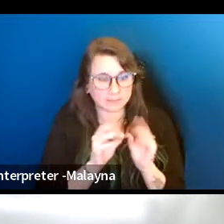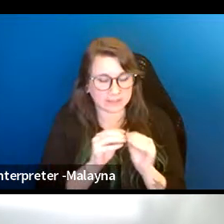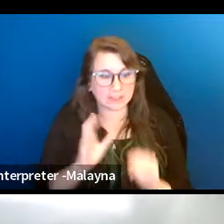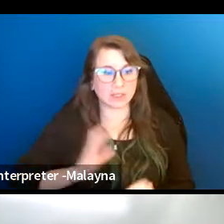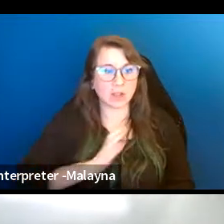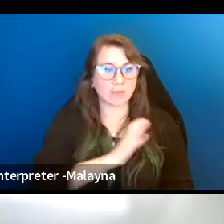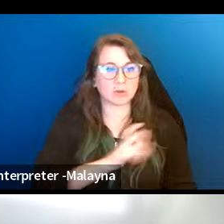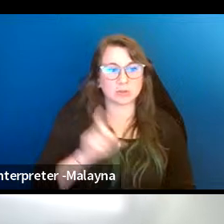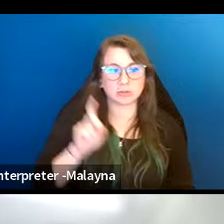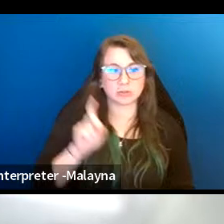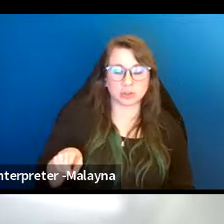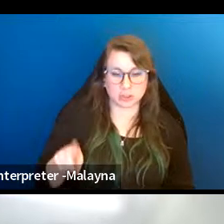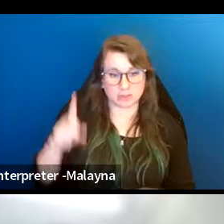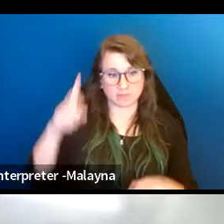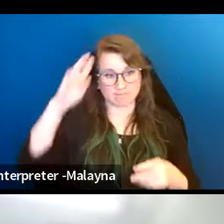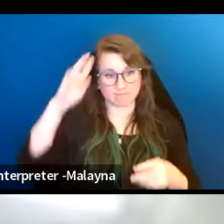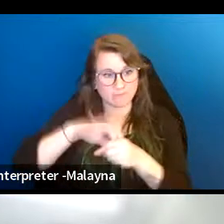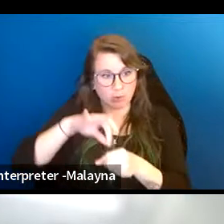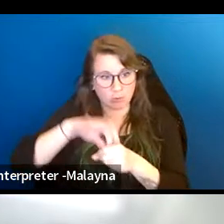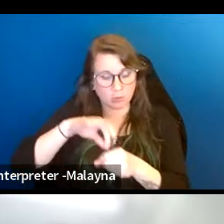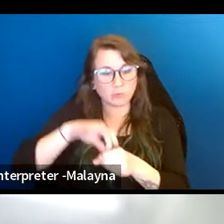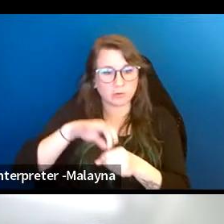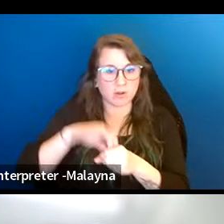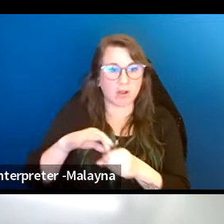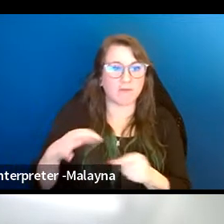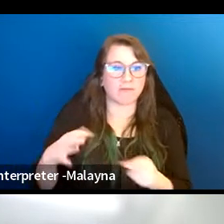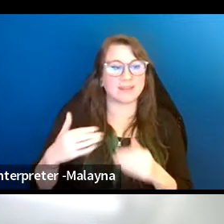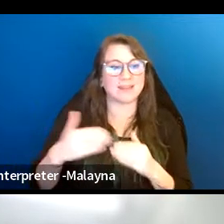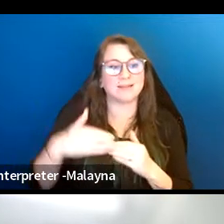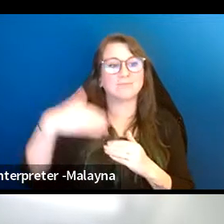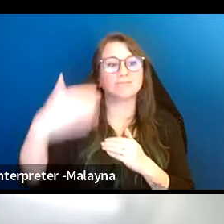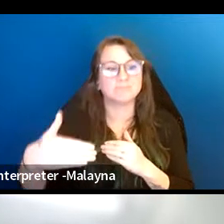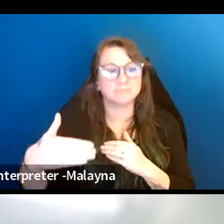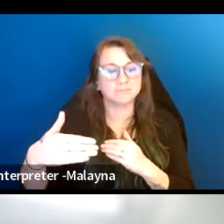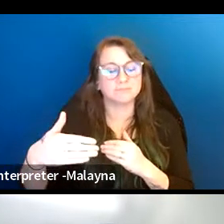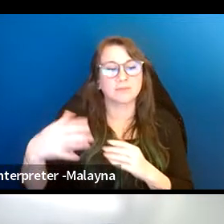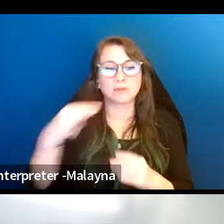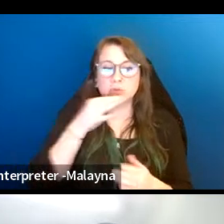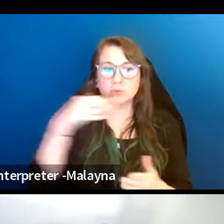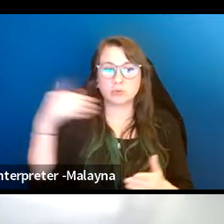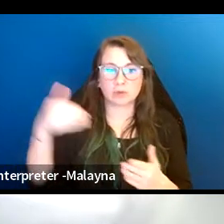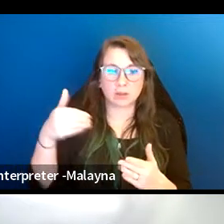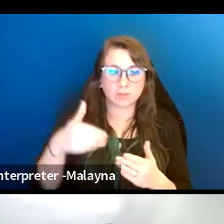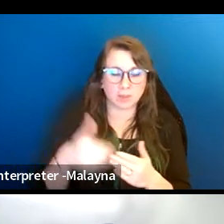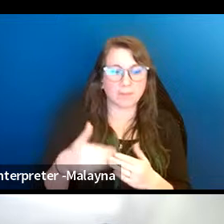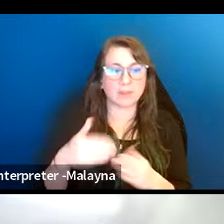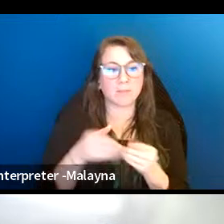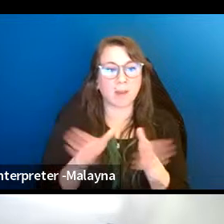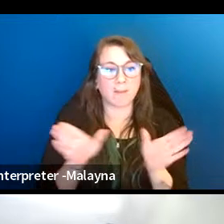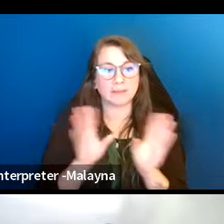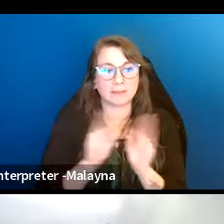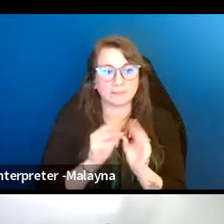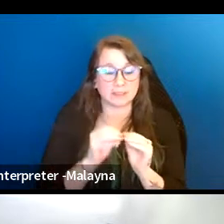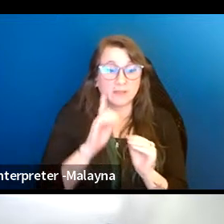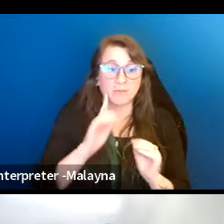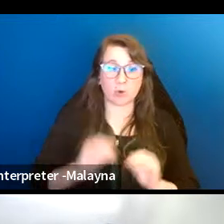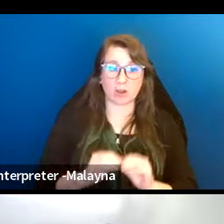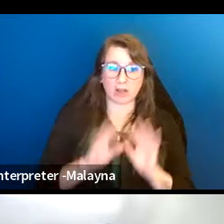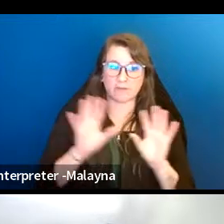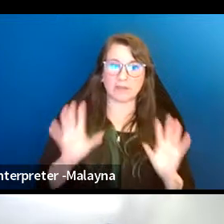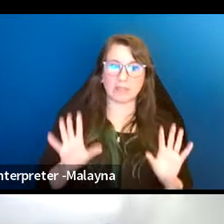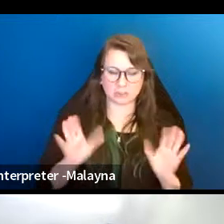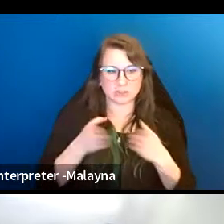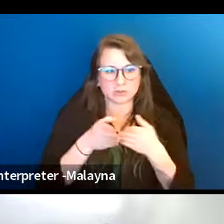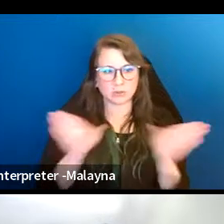shall designate by vote on the format of the upcoming monthly public meeting. And for clarification purposes, so the public